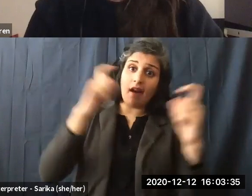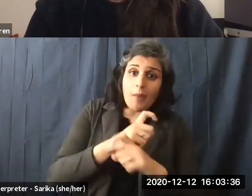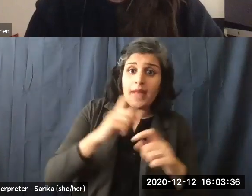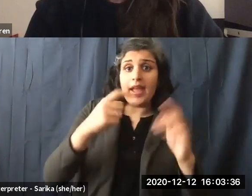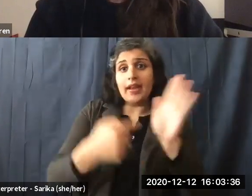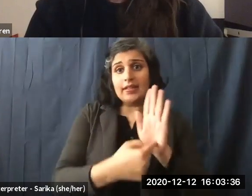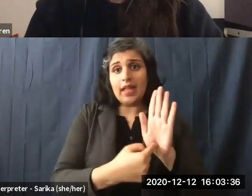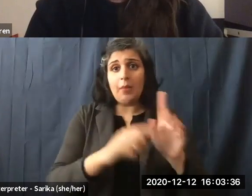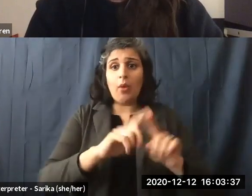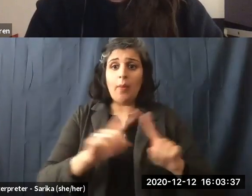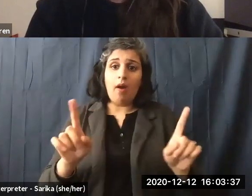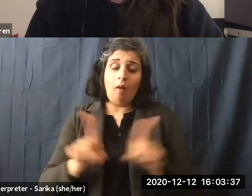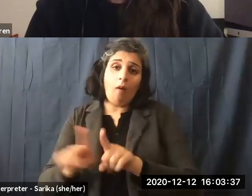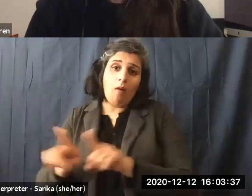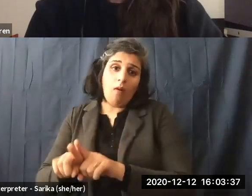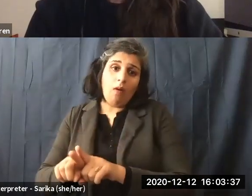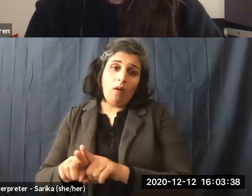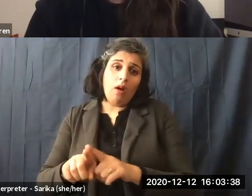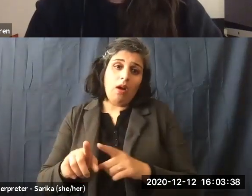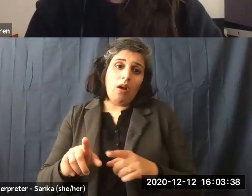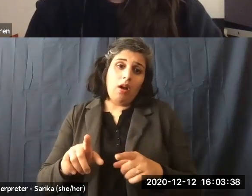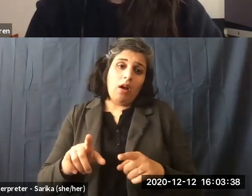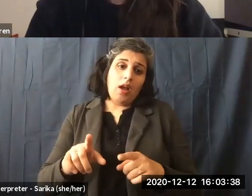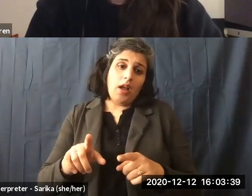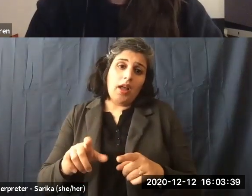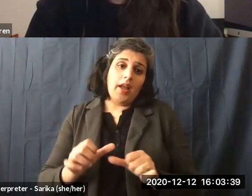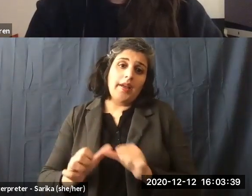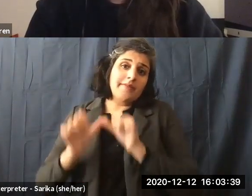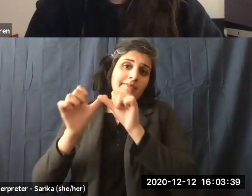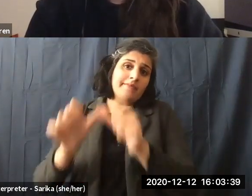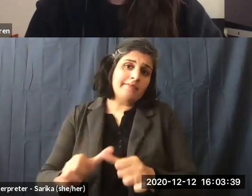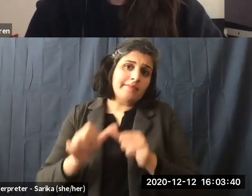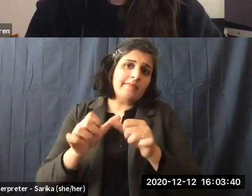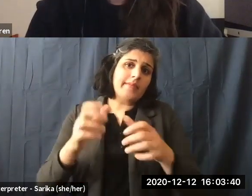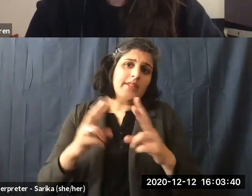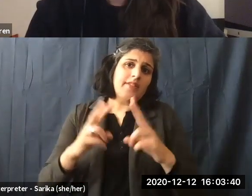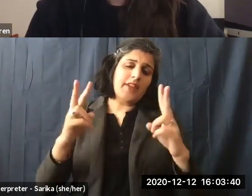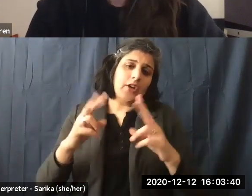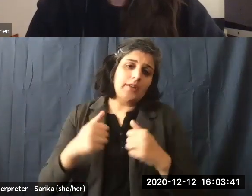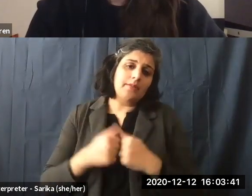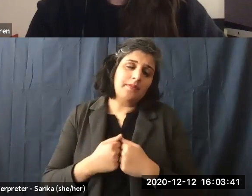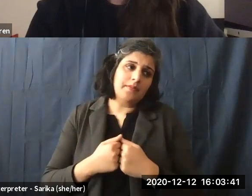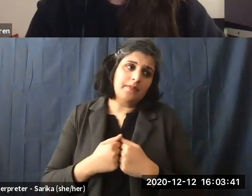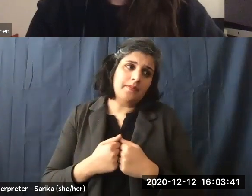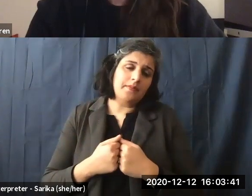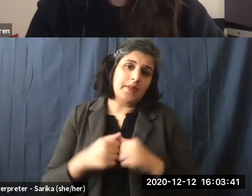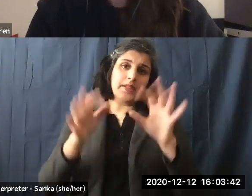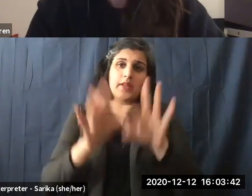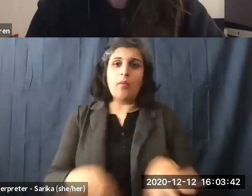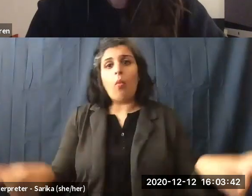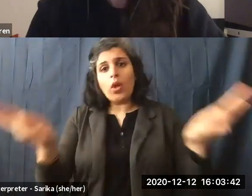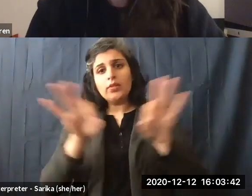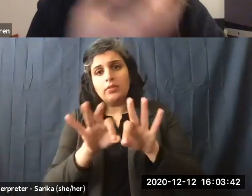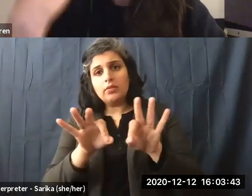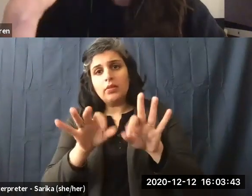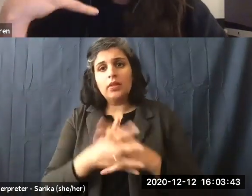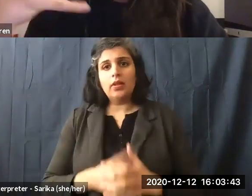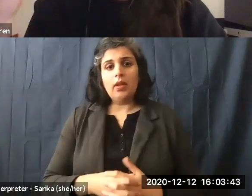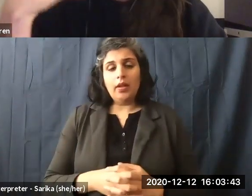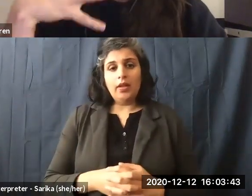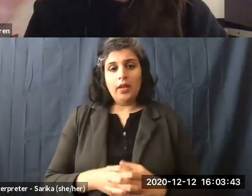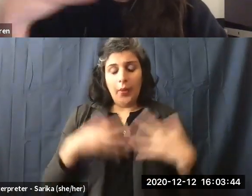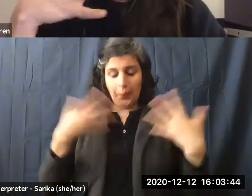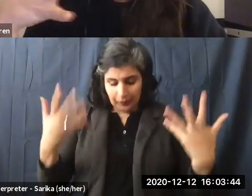I think that it's, it's an on, it's a very, it's a very important and like, and